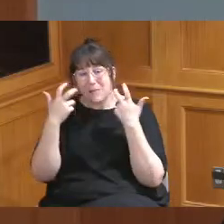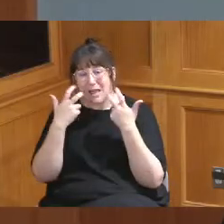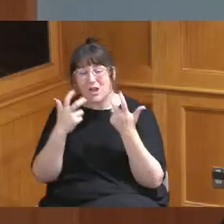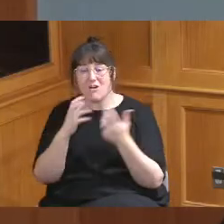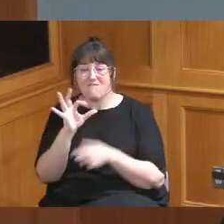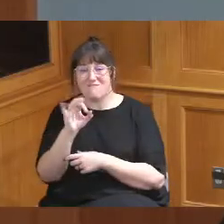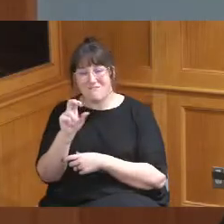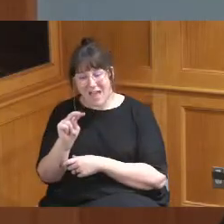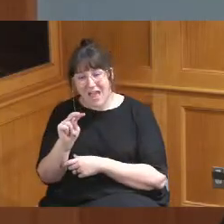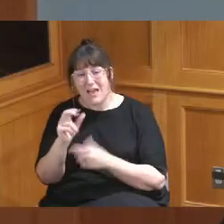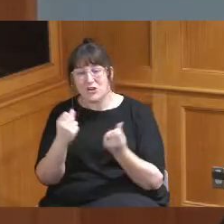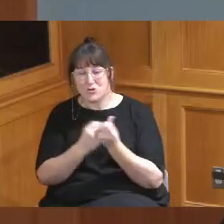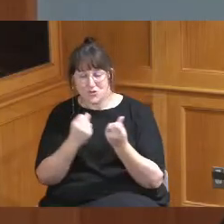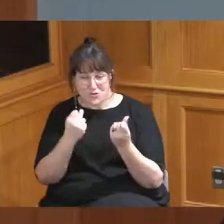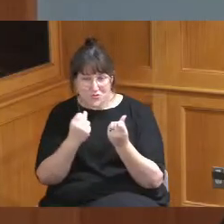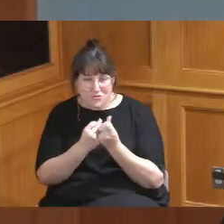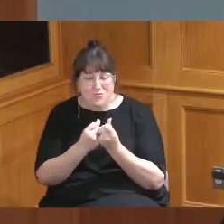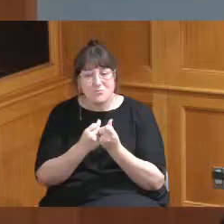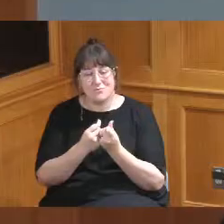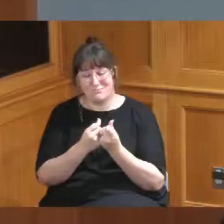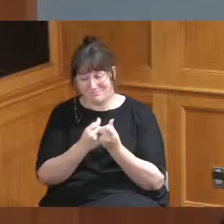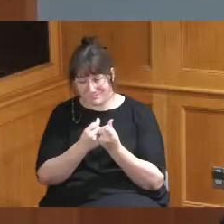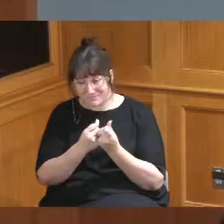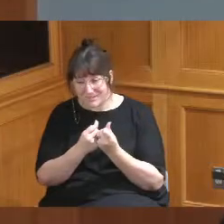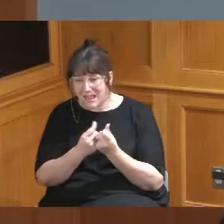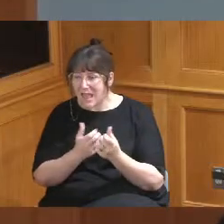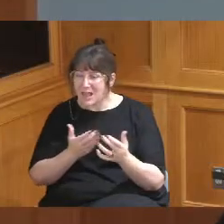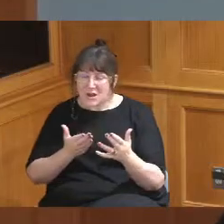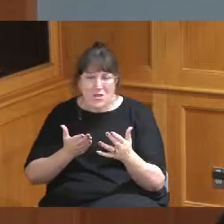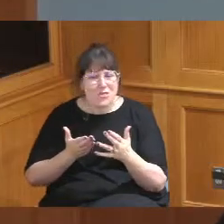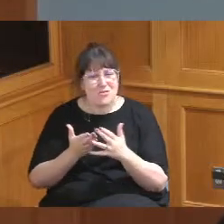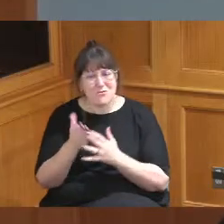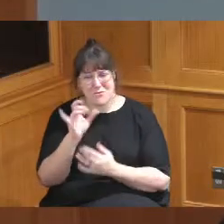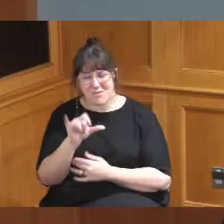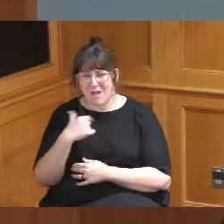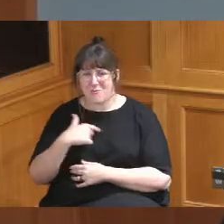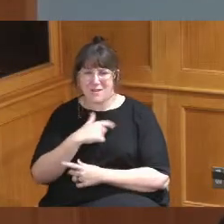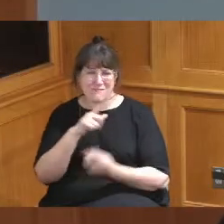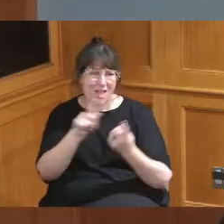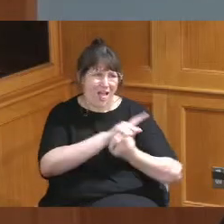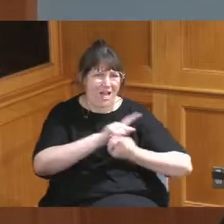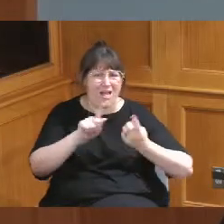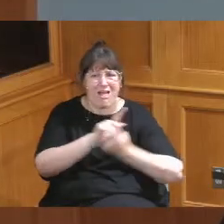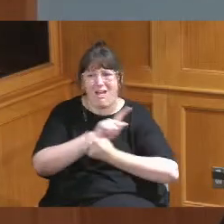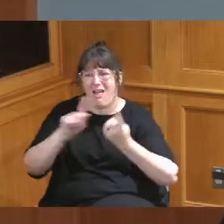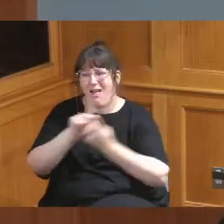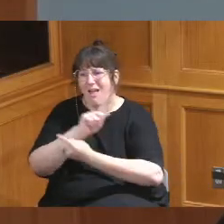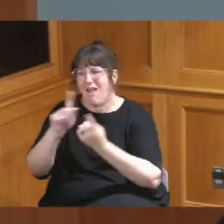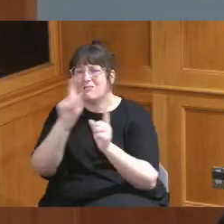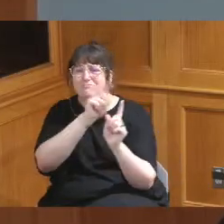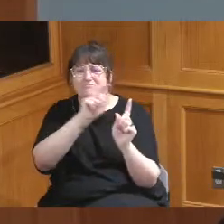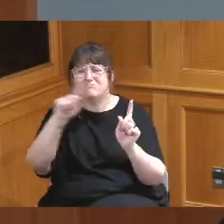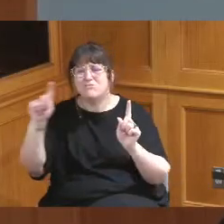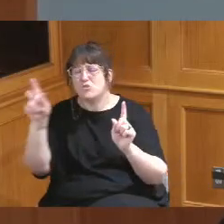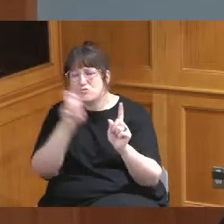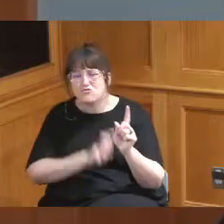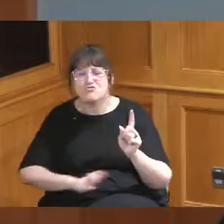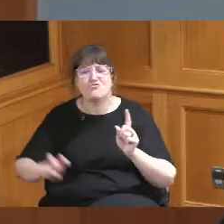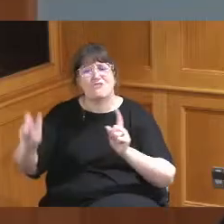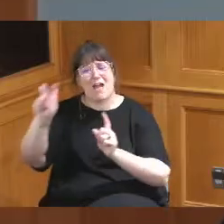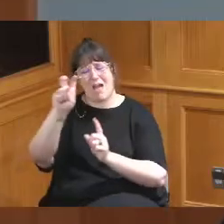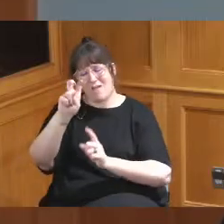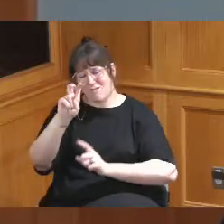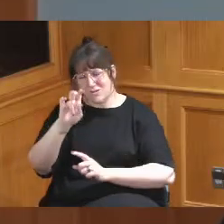media platform. Through it, we've met countless other families and couples who travel across North America, just like